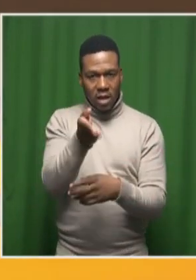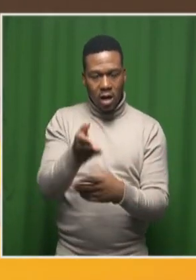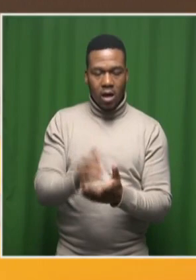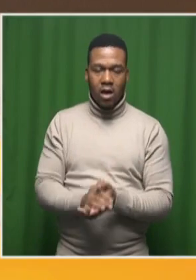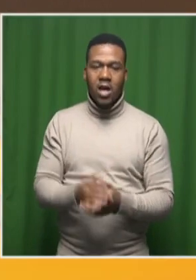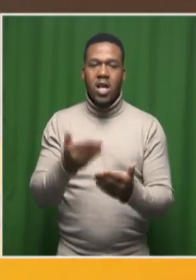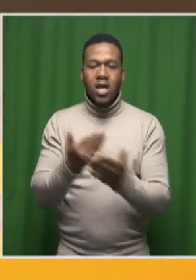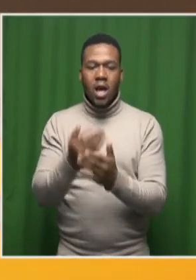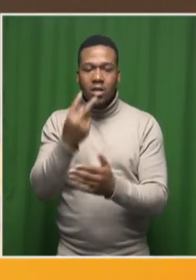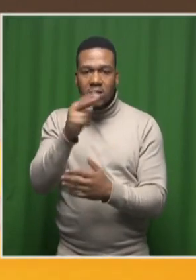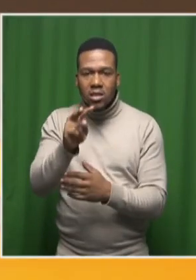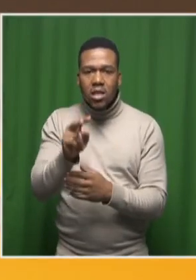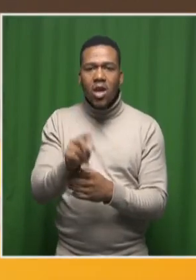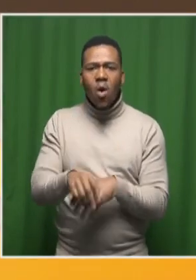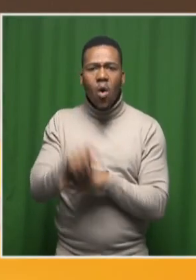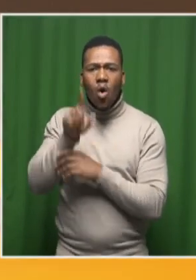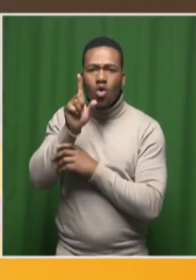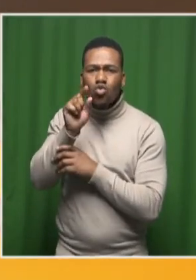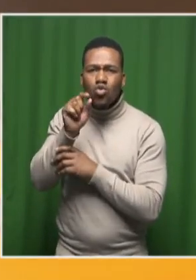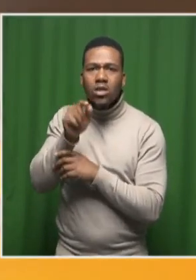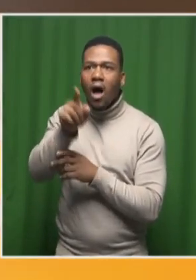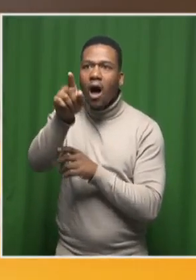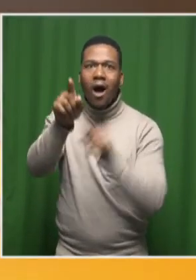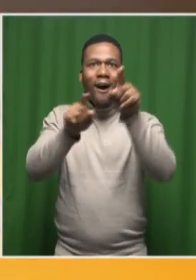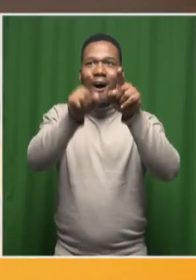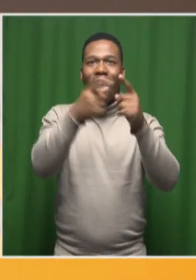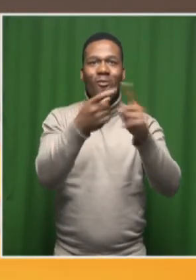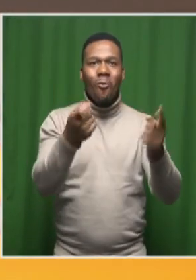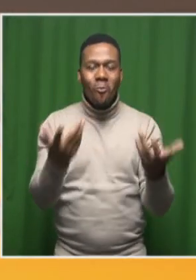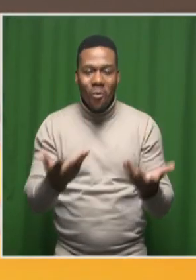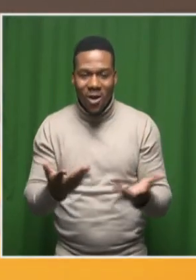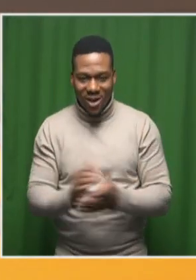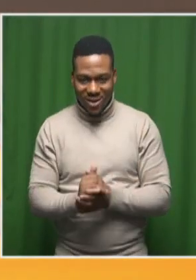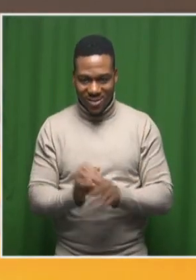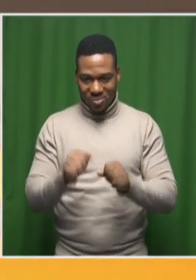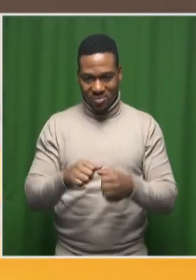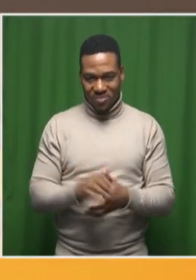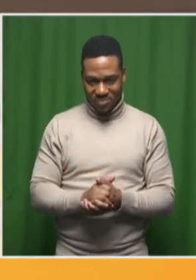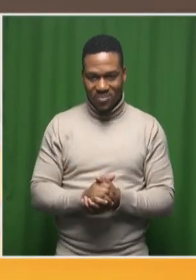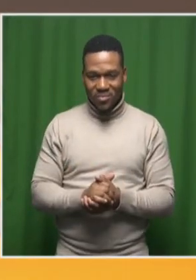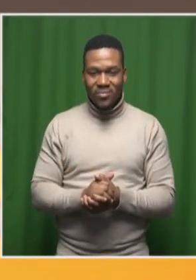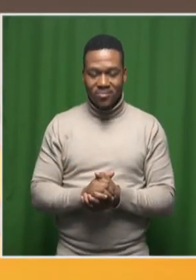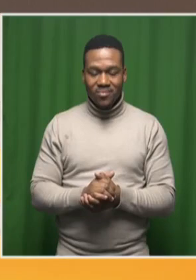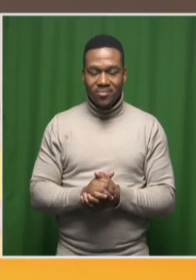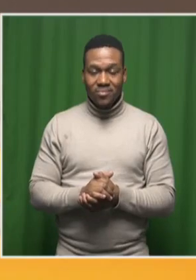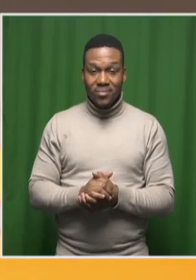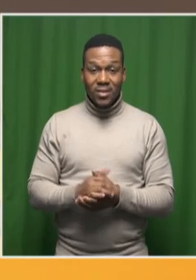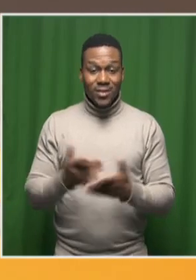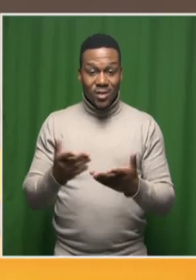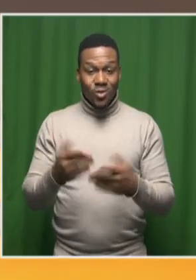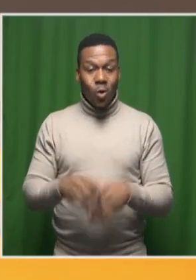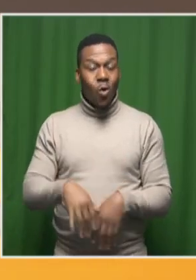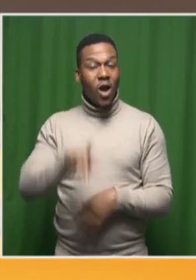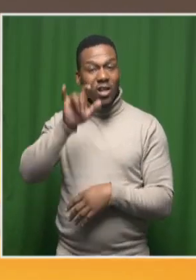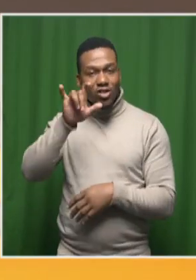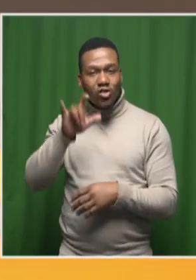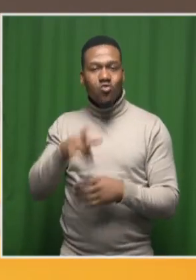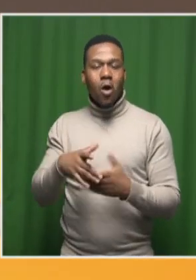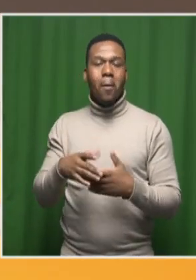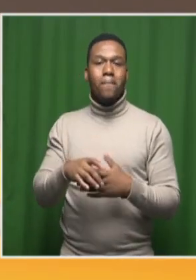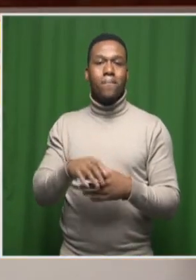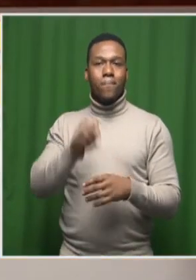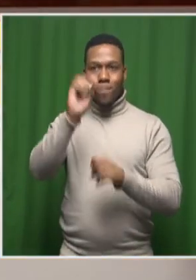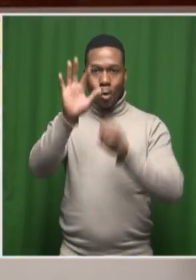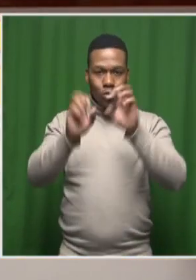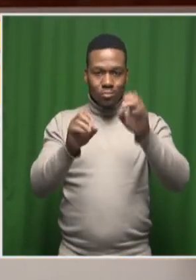see where the tweets actually came from. Okay. Or the social media posts, or the Instagram posts and stuff like that.